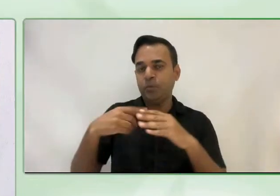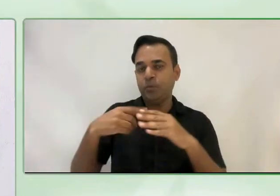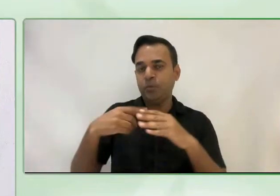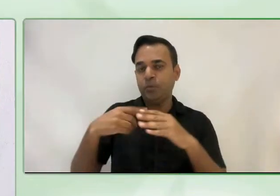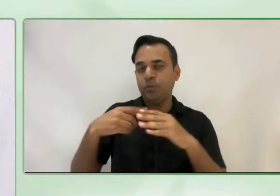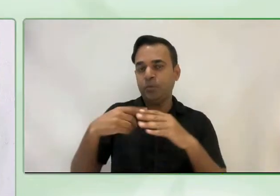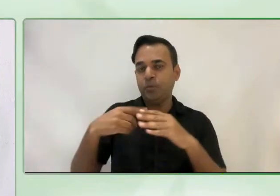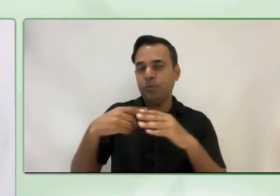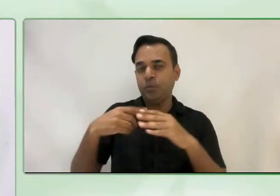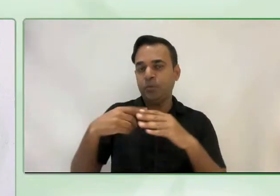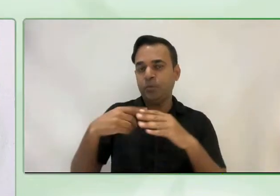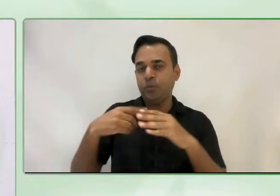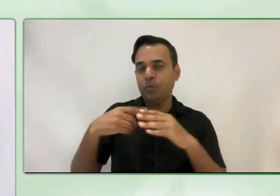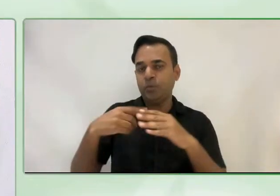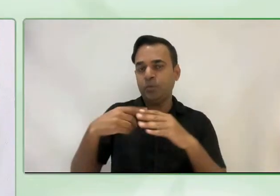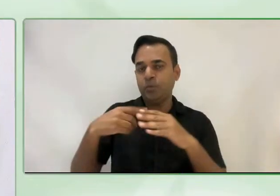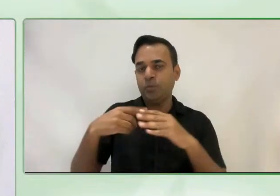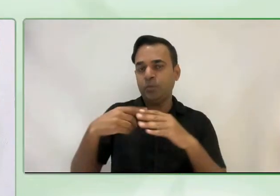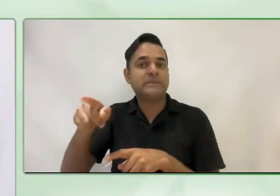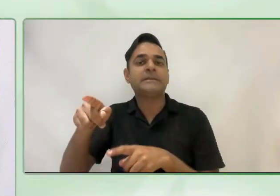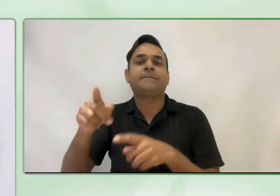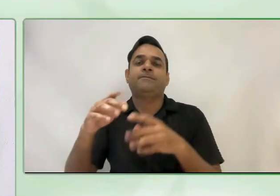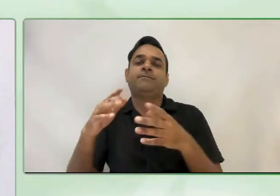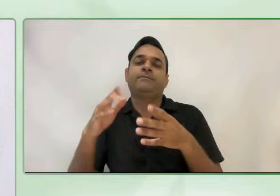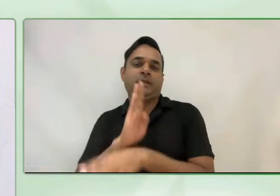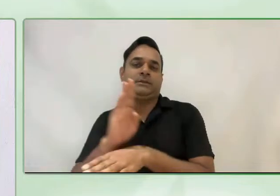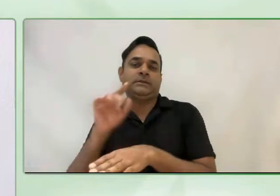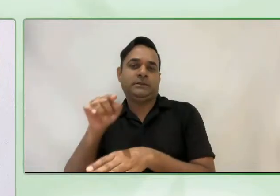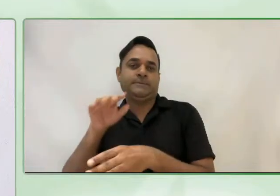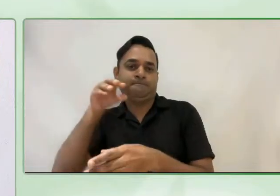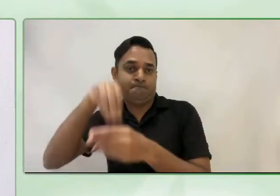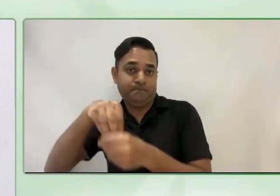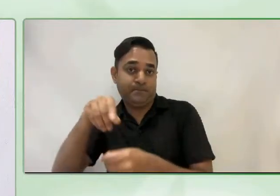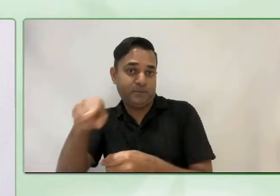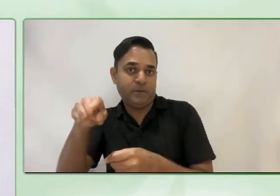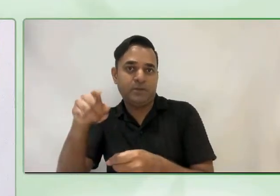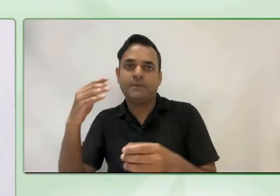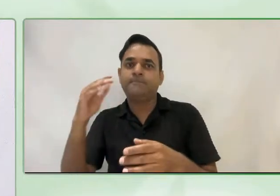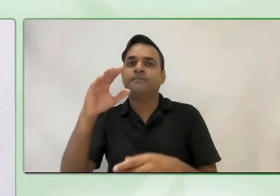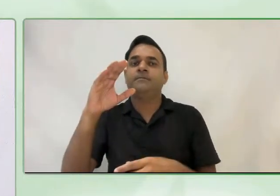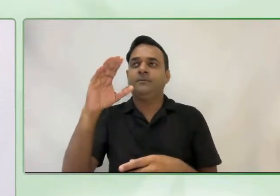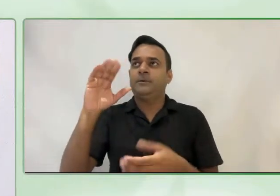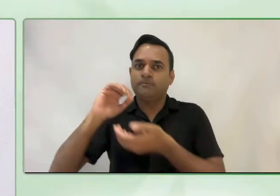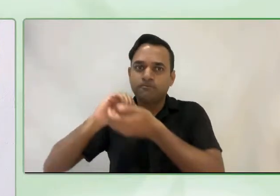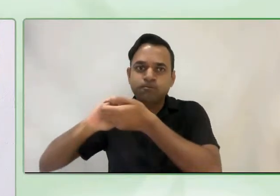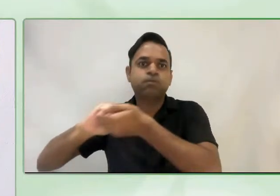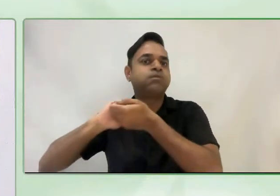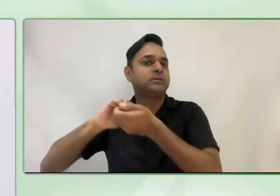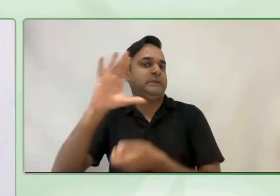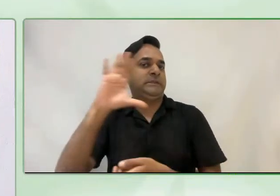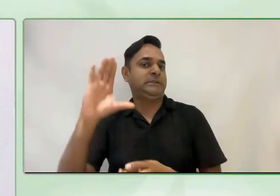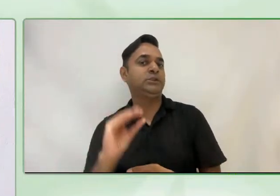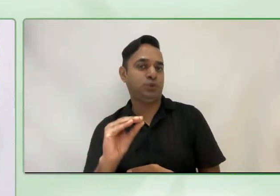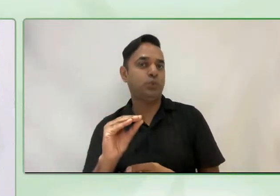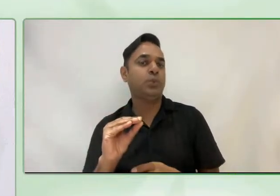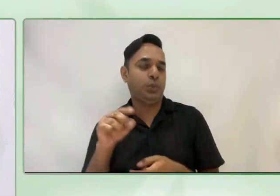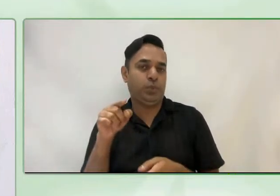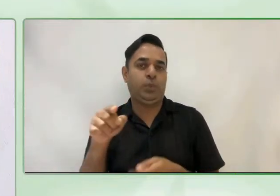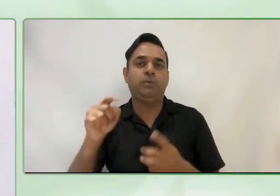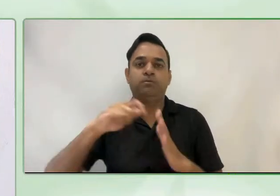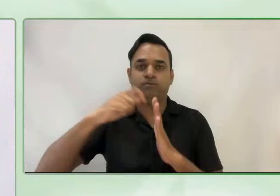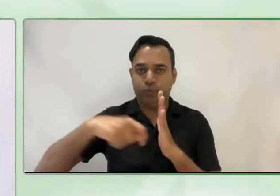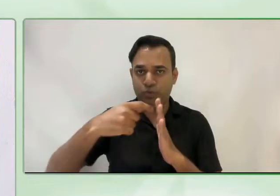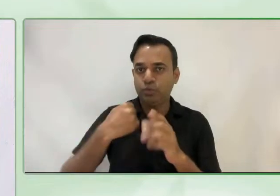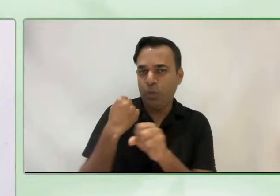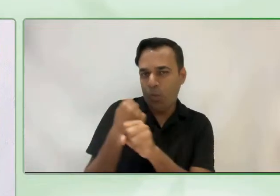Business Agency closely. And so we have this perfect fit of the Discover